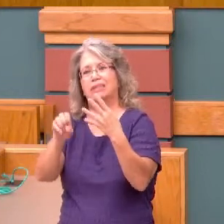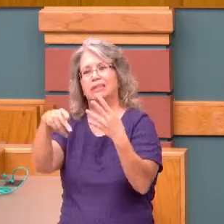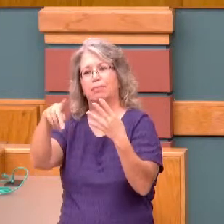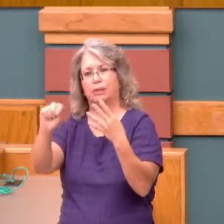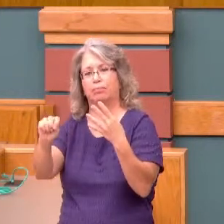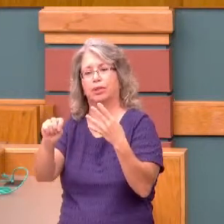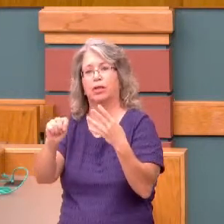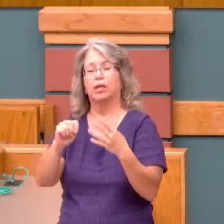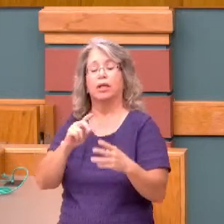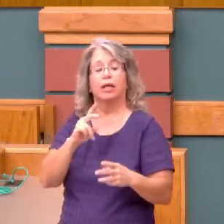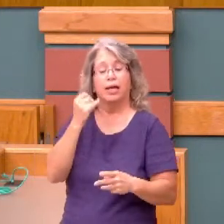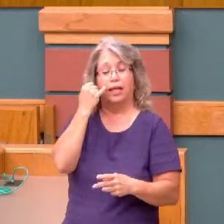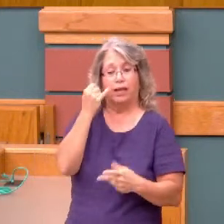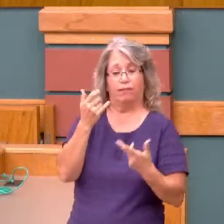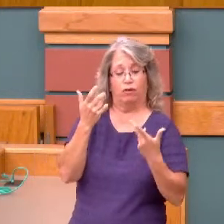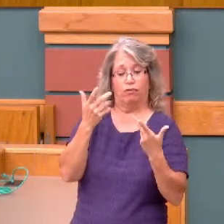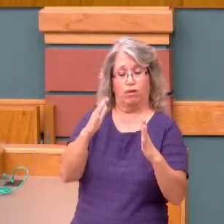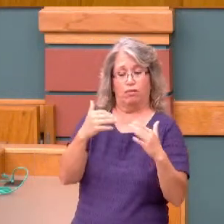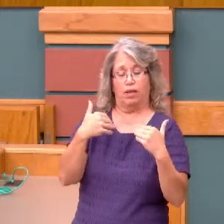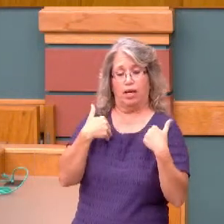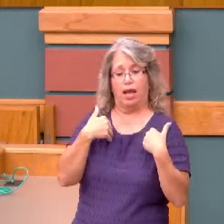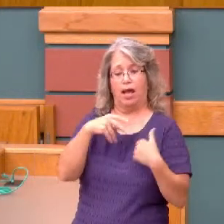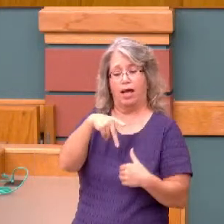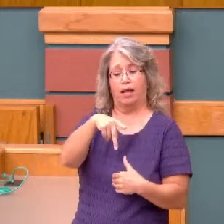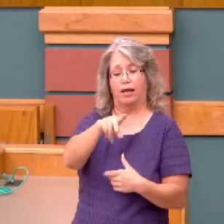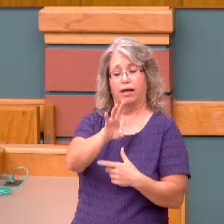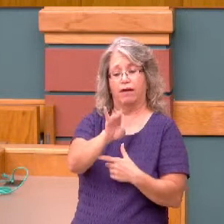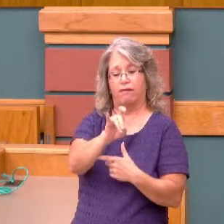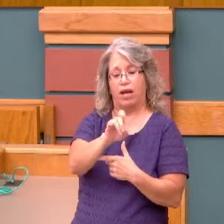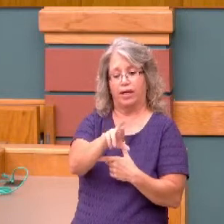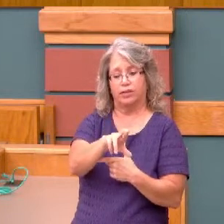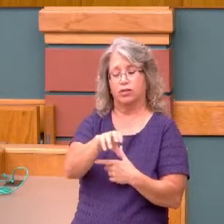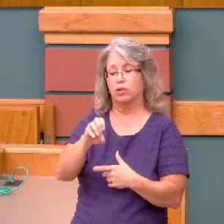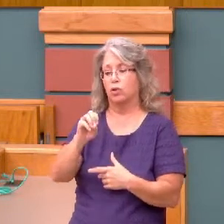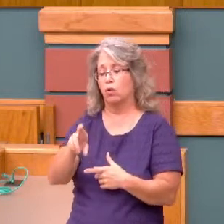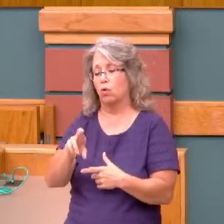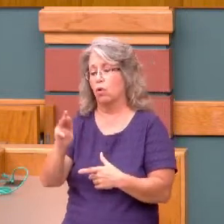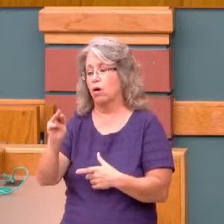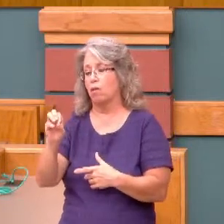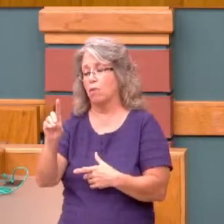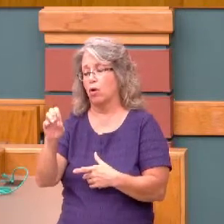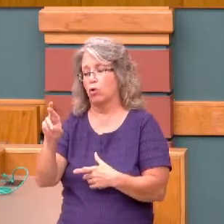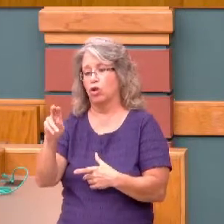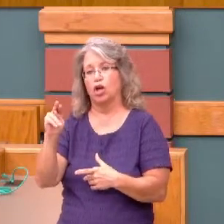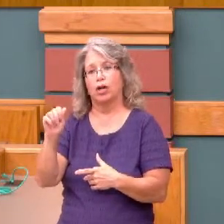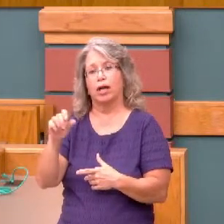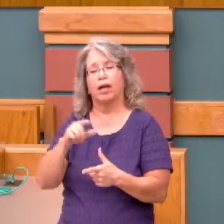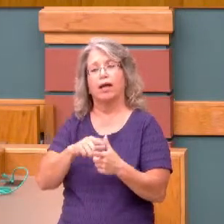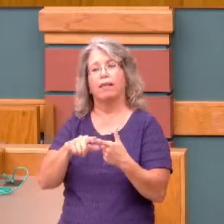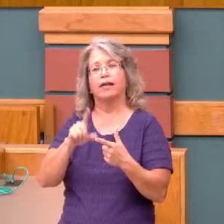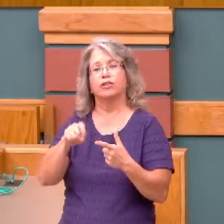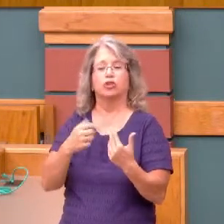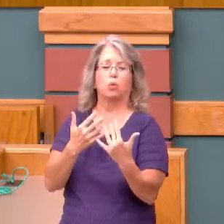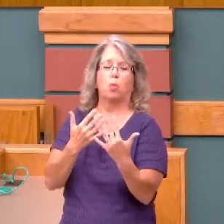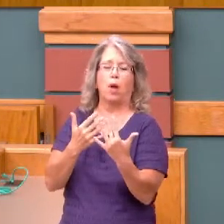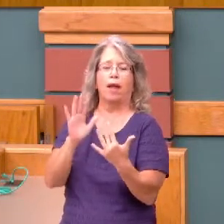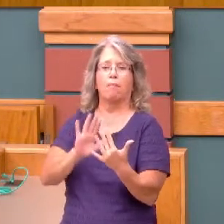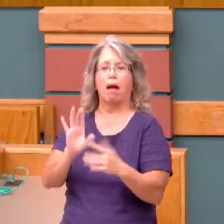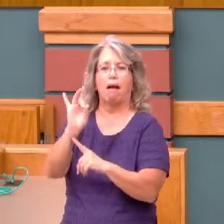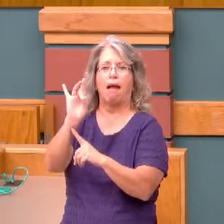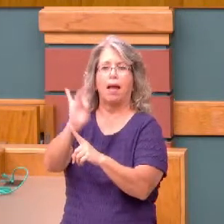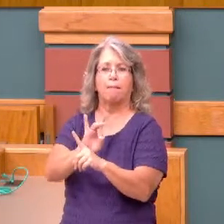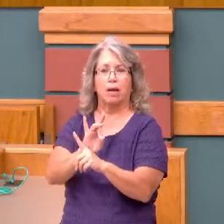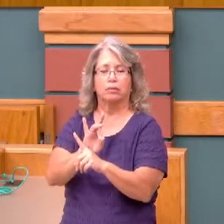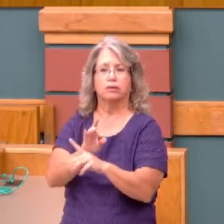vaccines should receive the booster 8 months after having received their last vaccine. The Johnson &